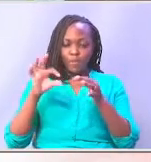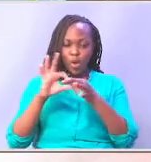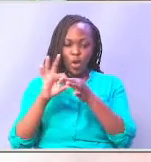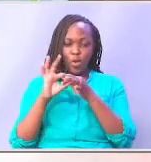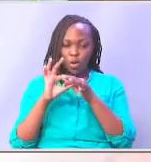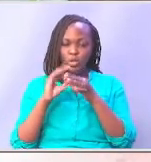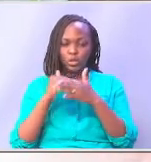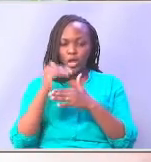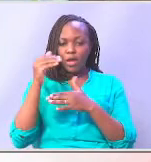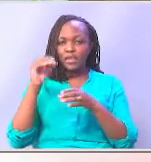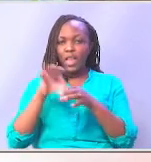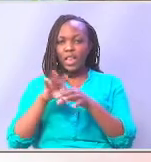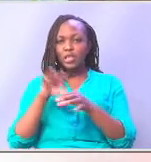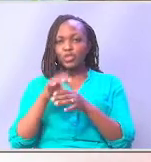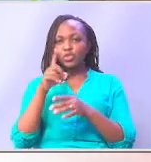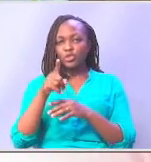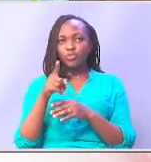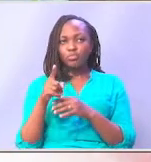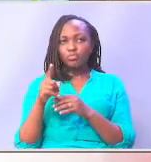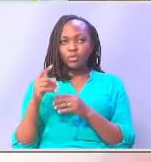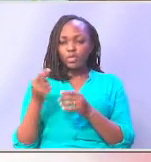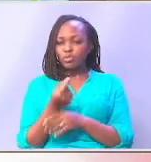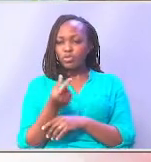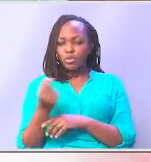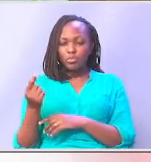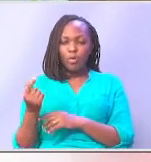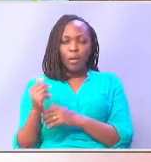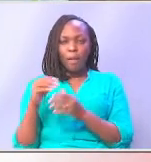the small parties in this legal framework?